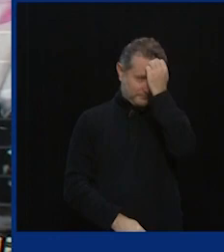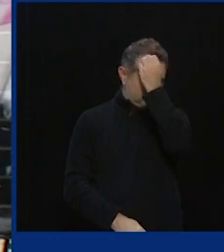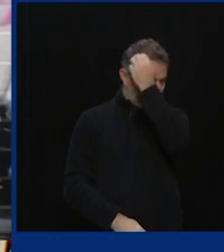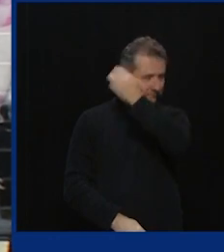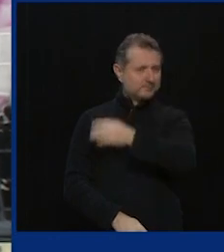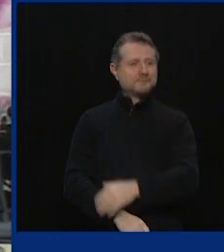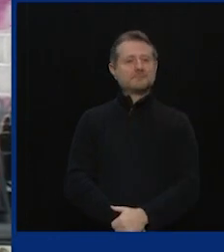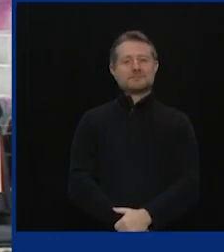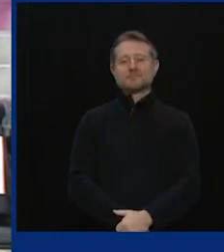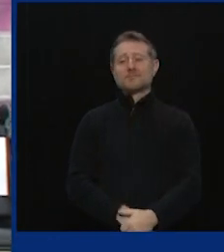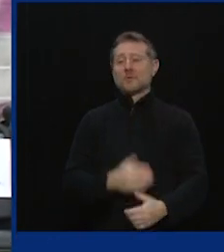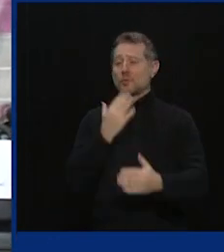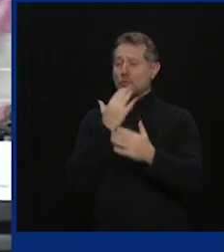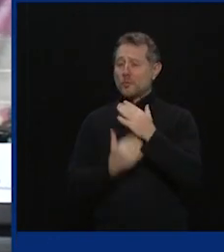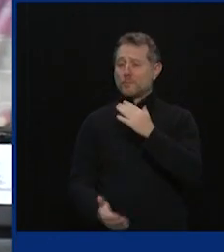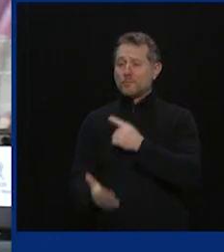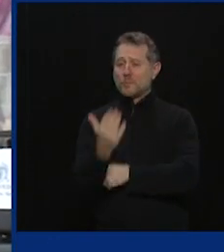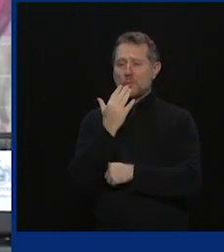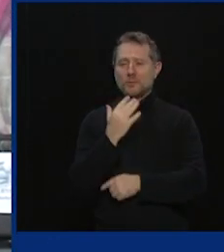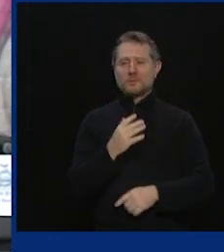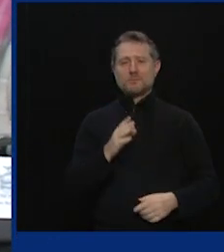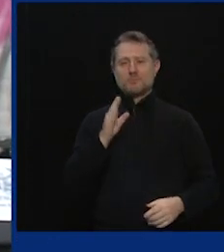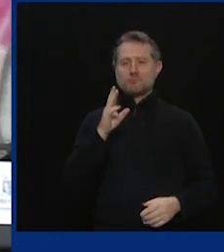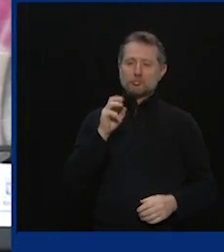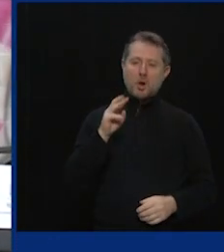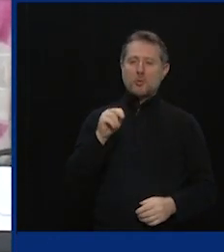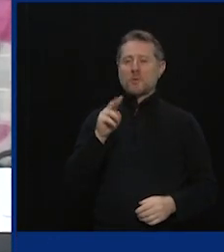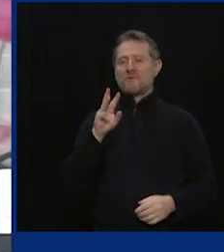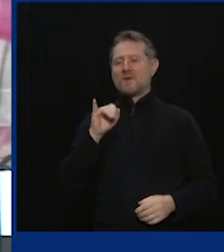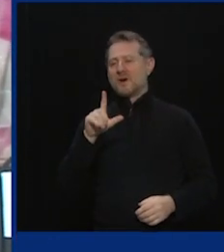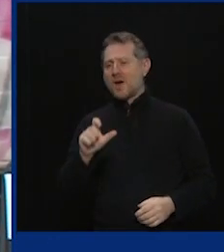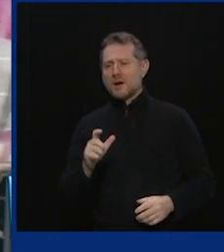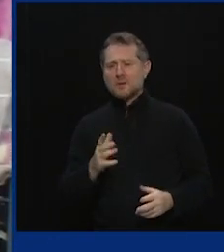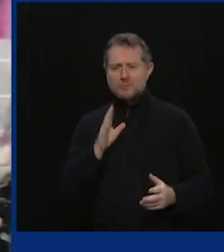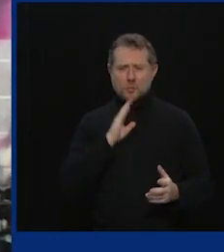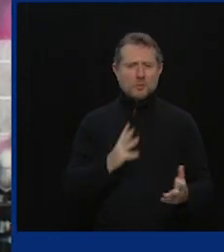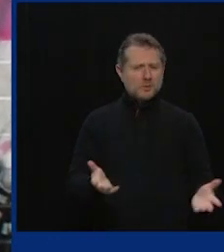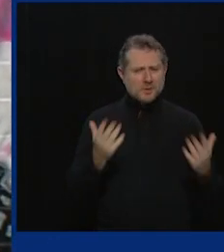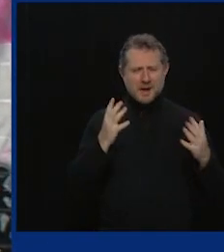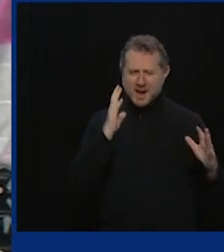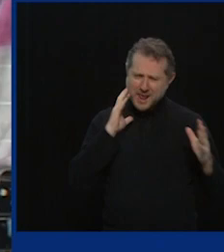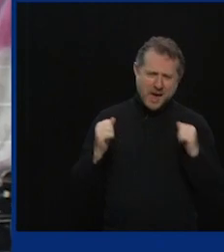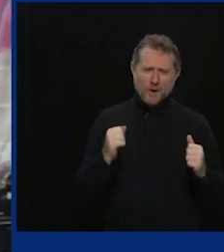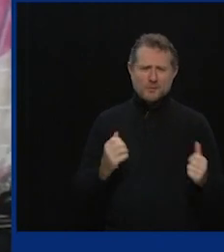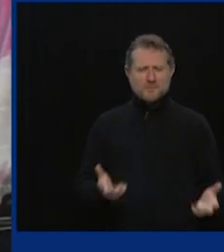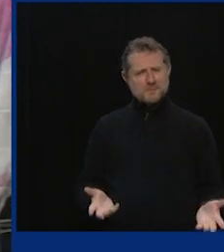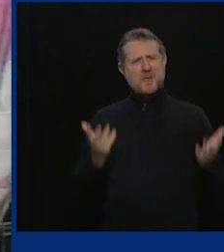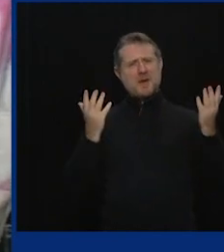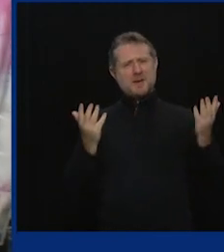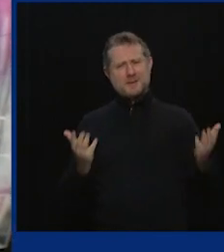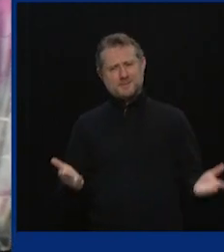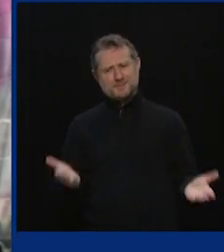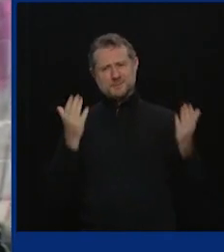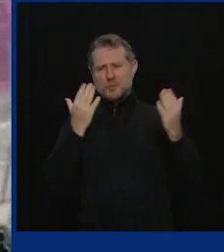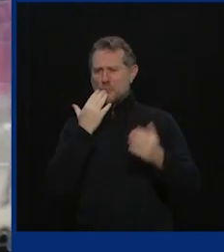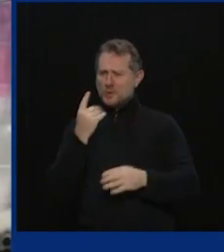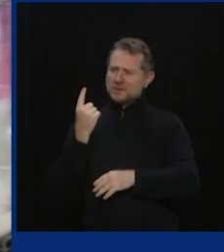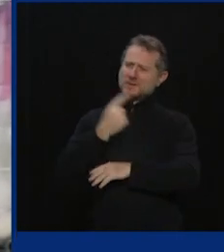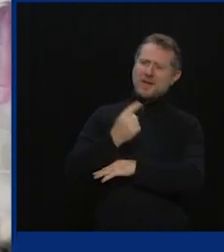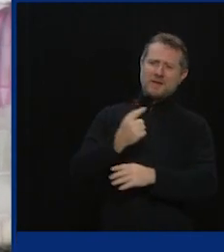Good morning, Brownsville. Oh, okay, you can do a little better than that. This is a good news day, my